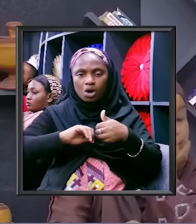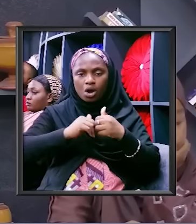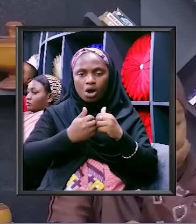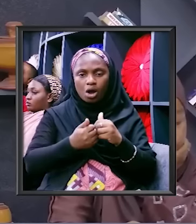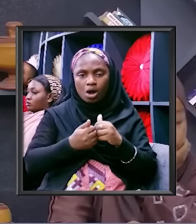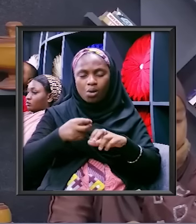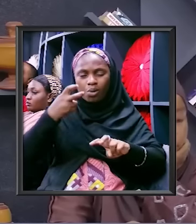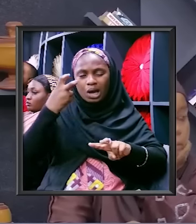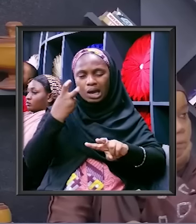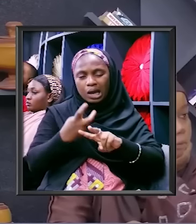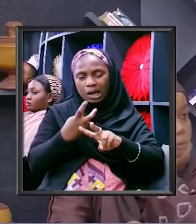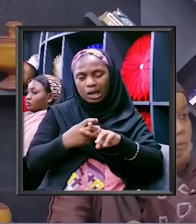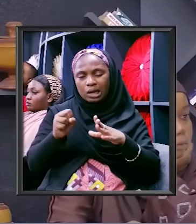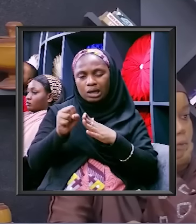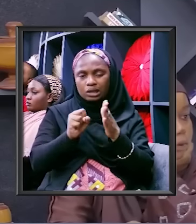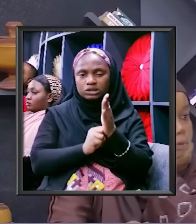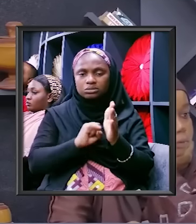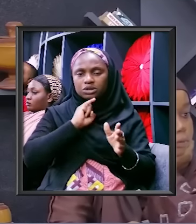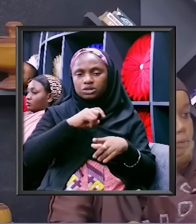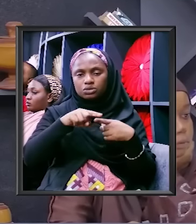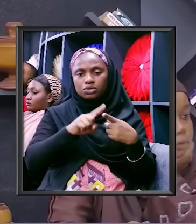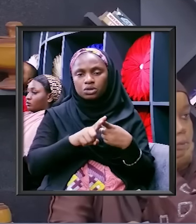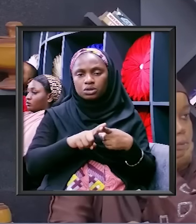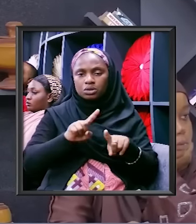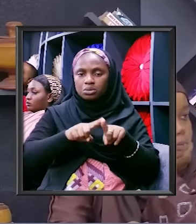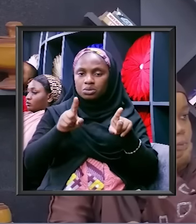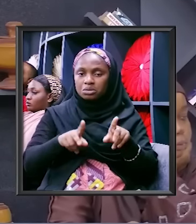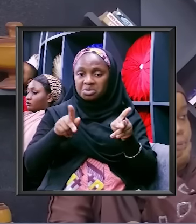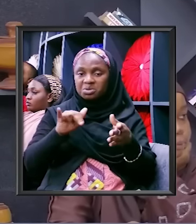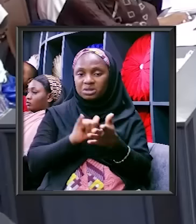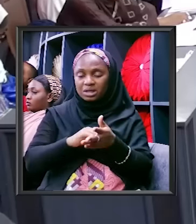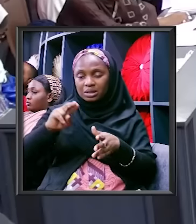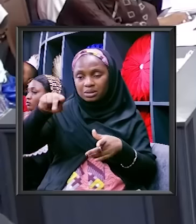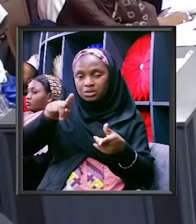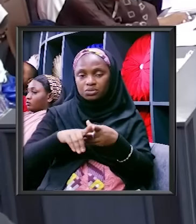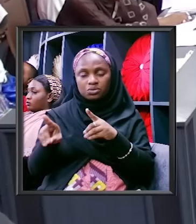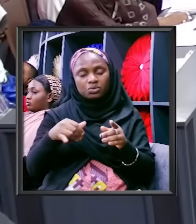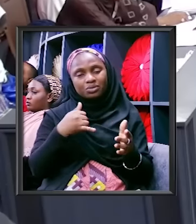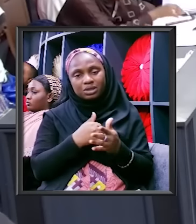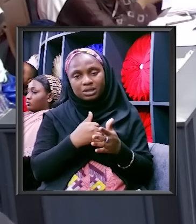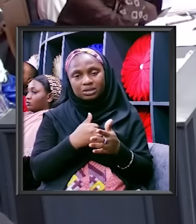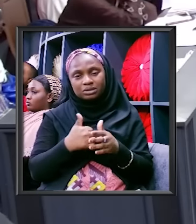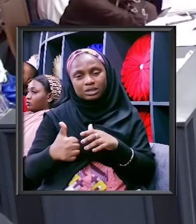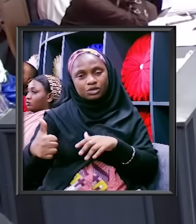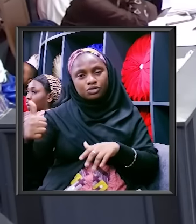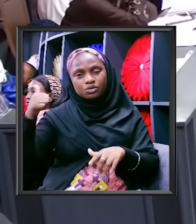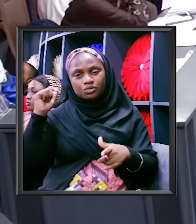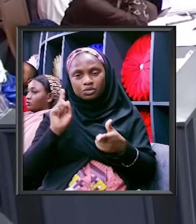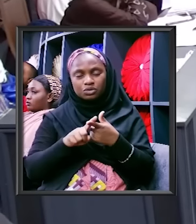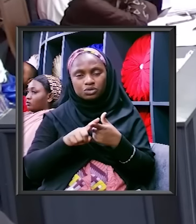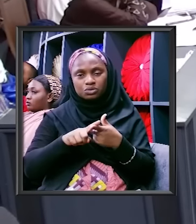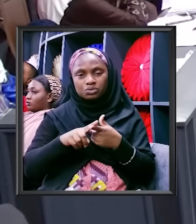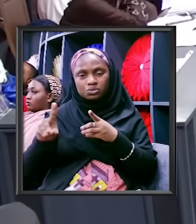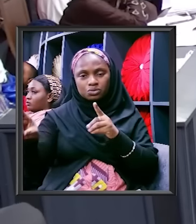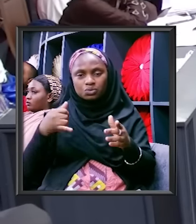the hardship they bite. But the people we supposed do the needful, they lay against the